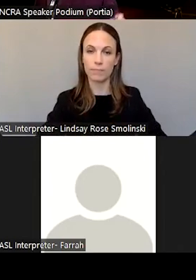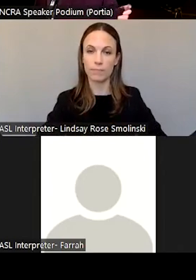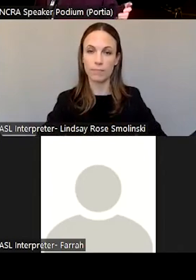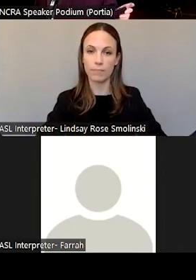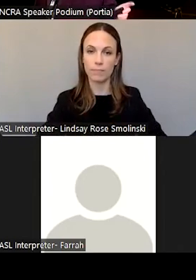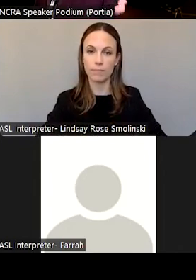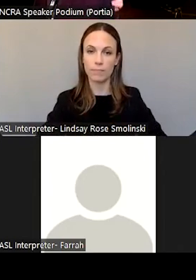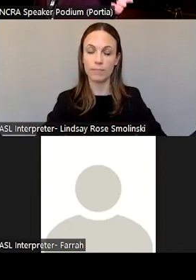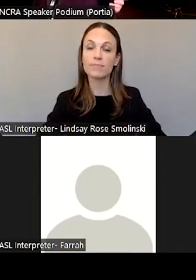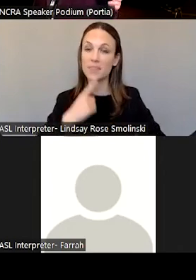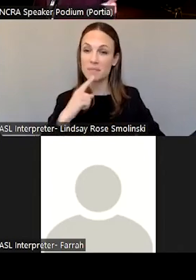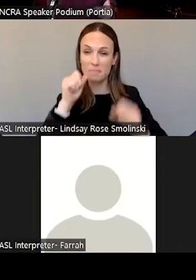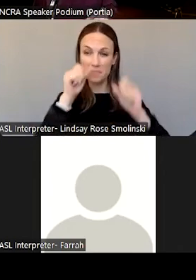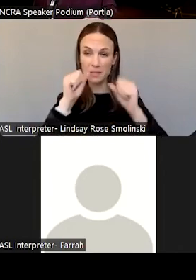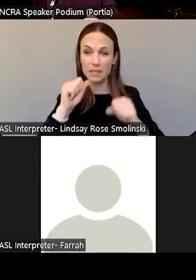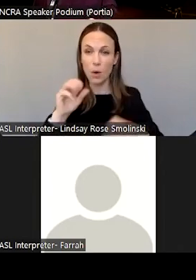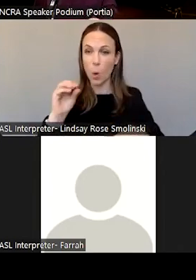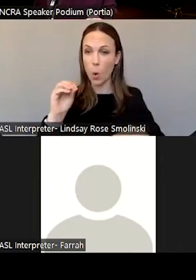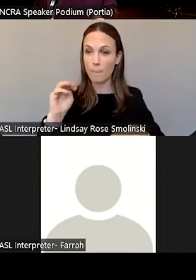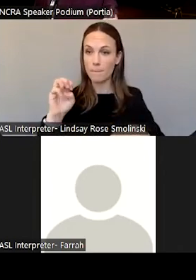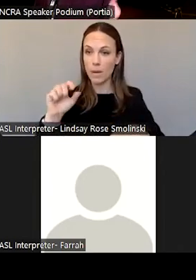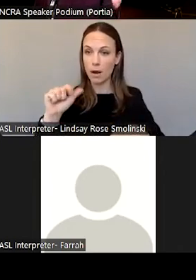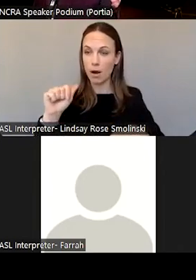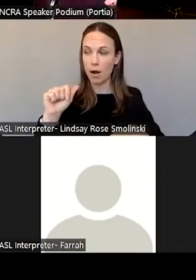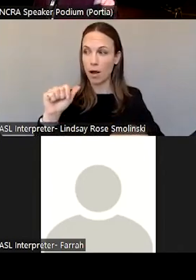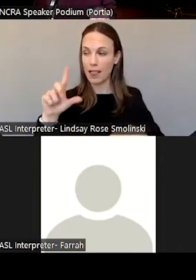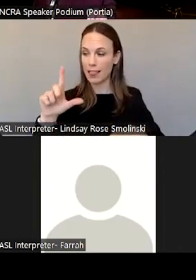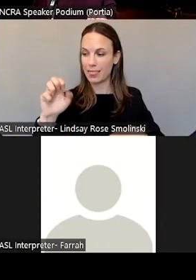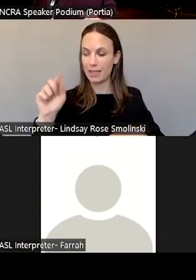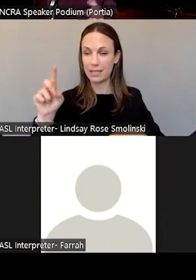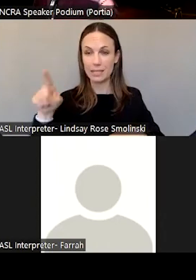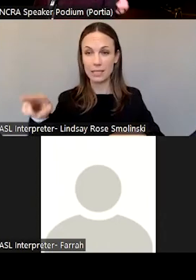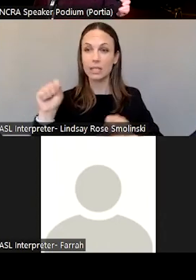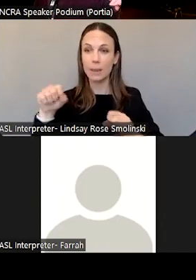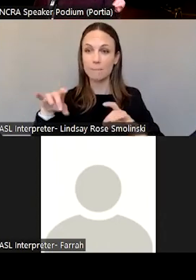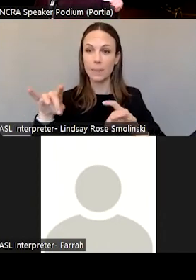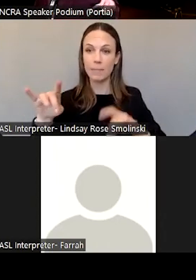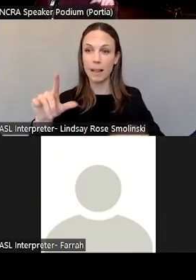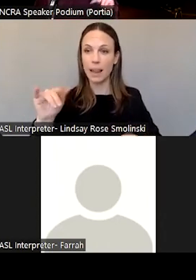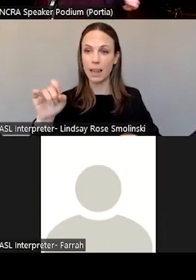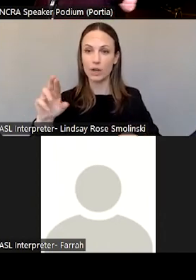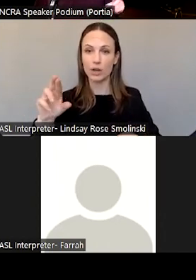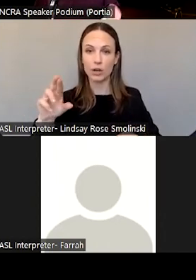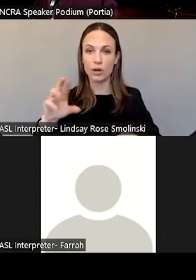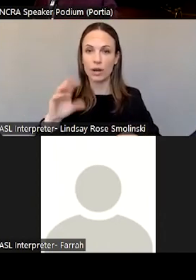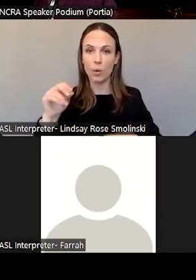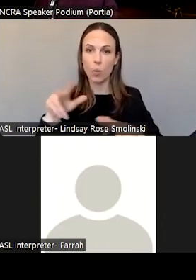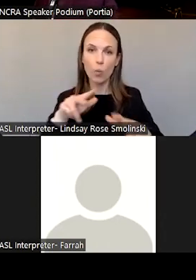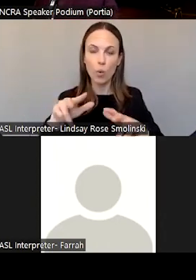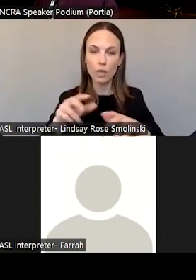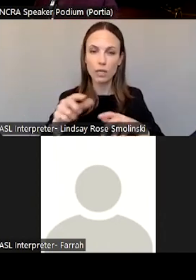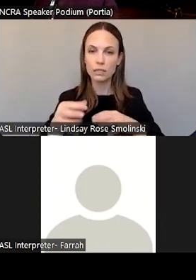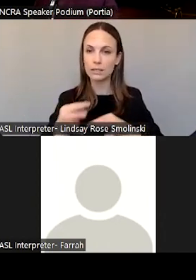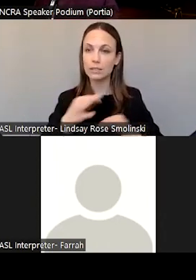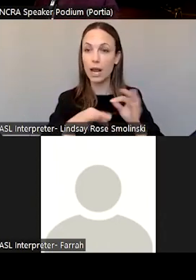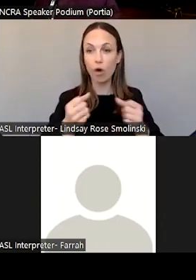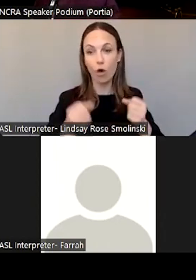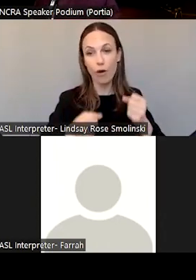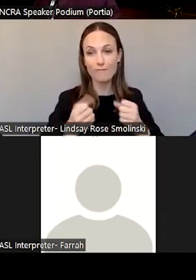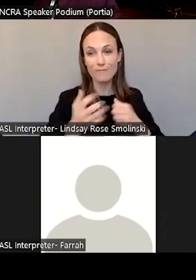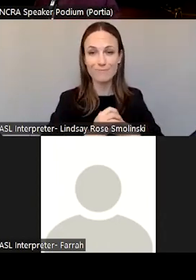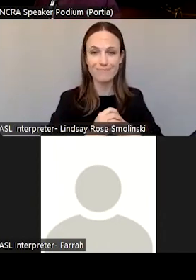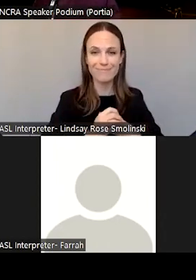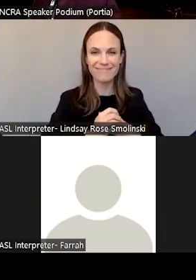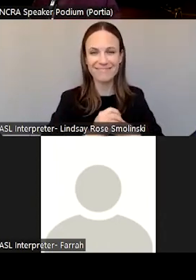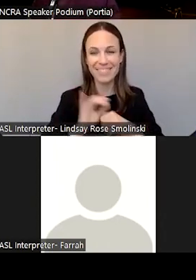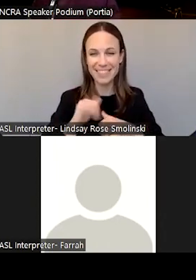And quite amazing that Amigo Lee, Jessica's dog, is able to pick up litter and, walk instead of take the car. So that's also